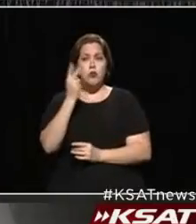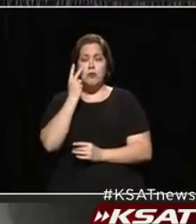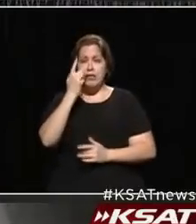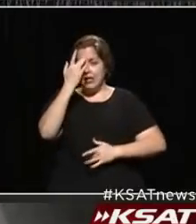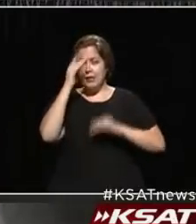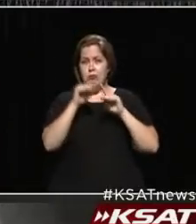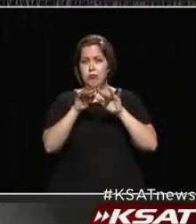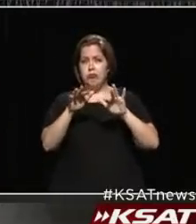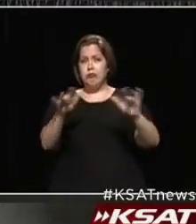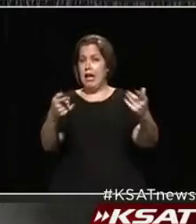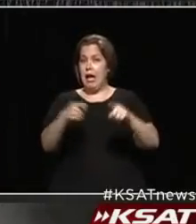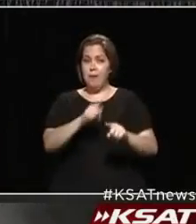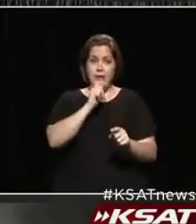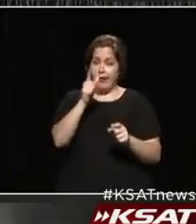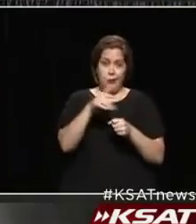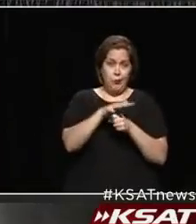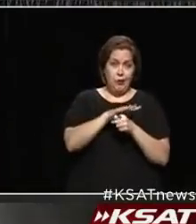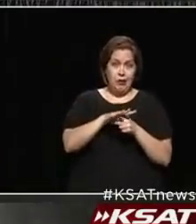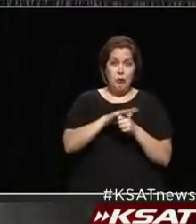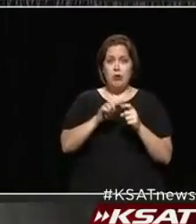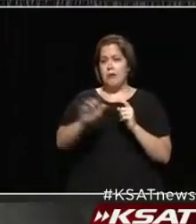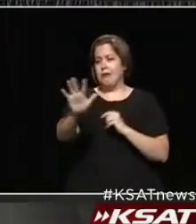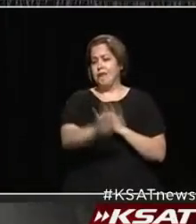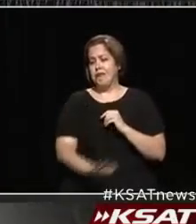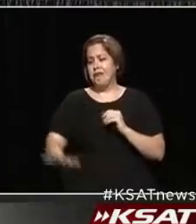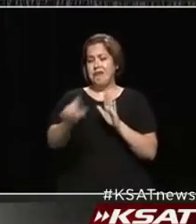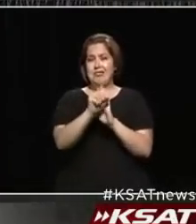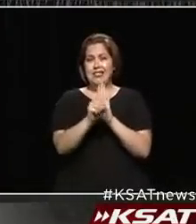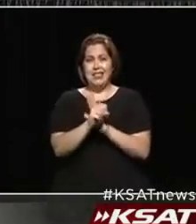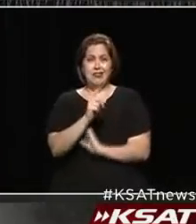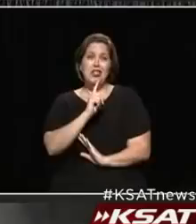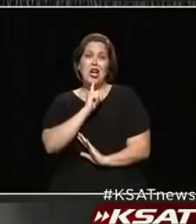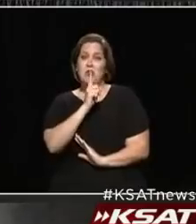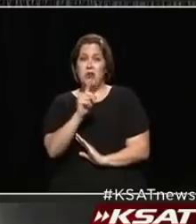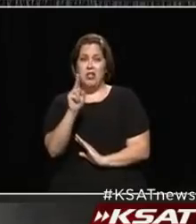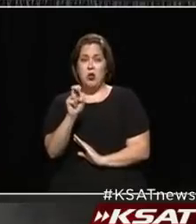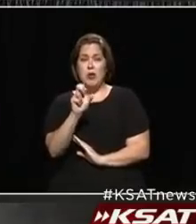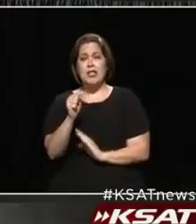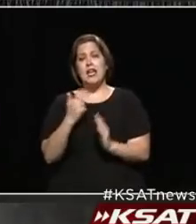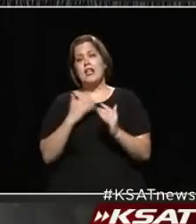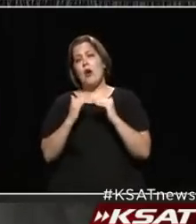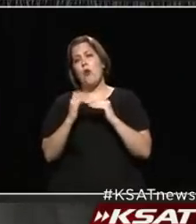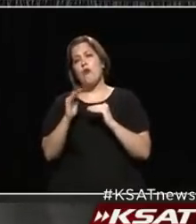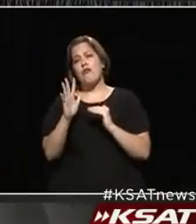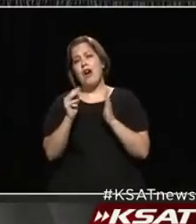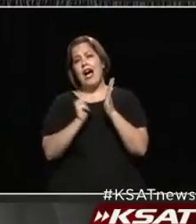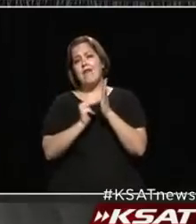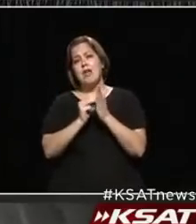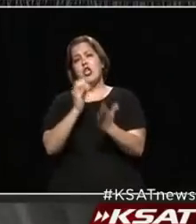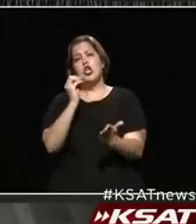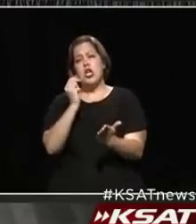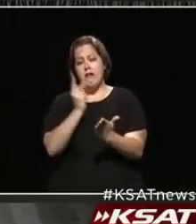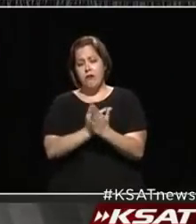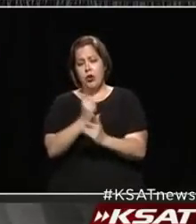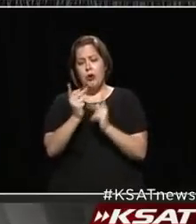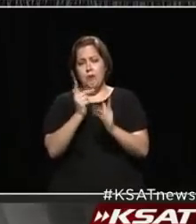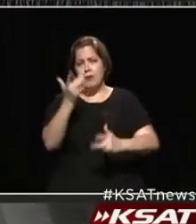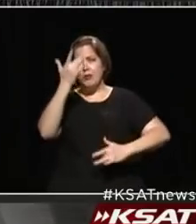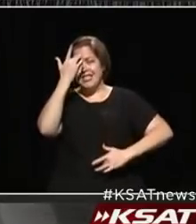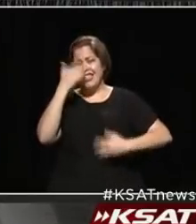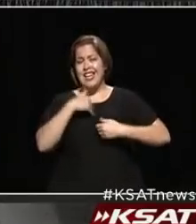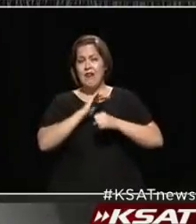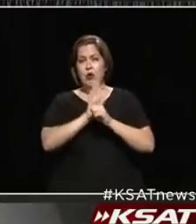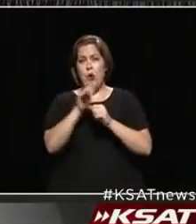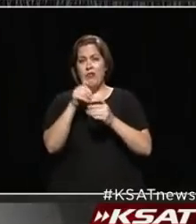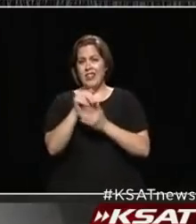pandemic unfold, not just here locally, but also across the state and across the country, we've now crossed 5 million confirmed cases of COVID-19 in the